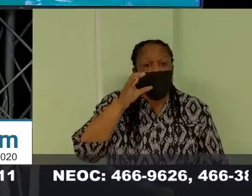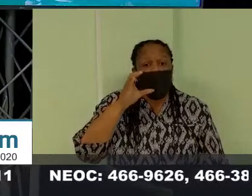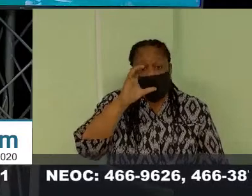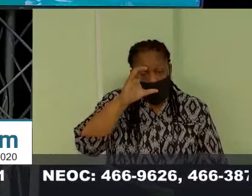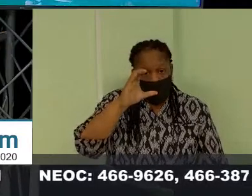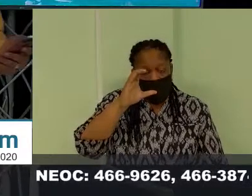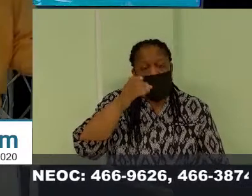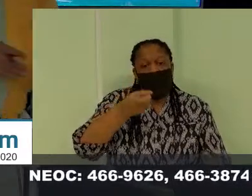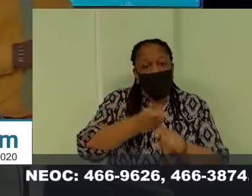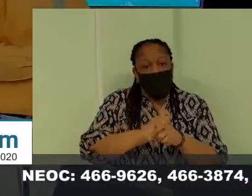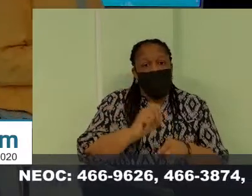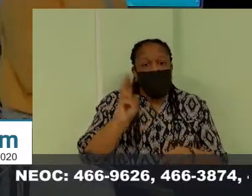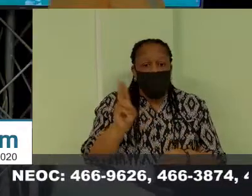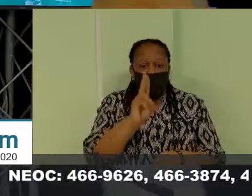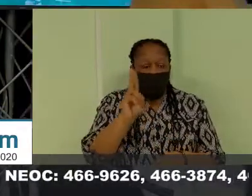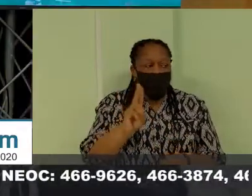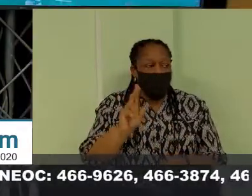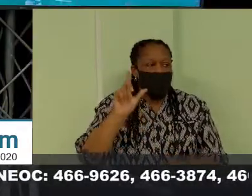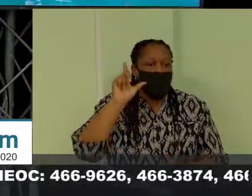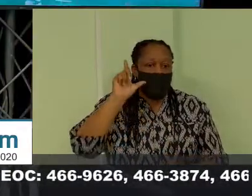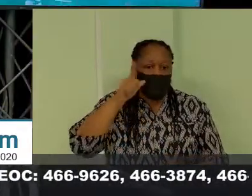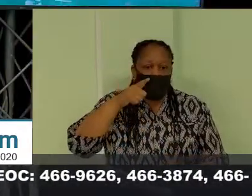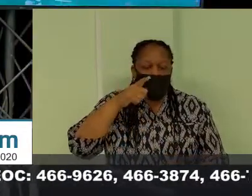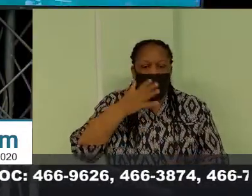Dr. Wilkinson.